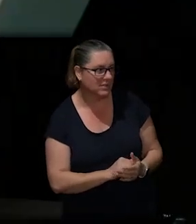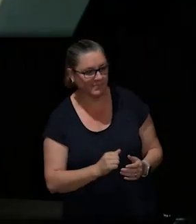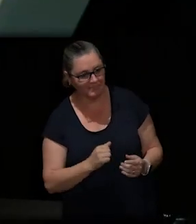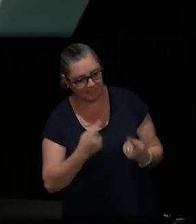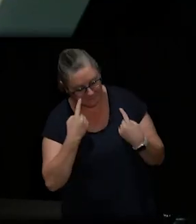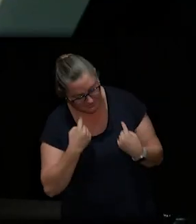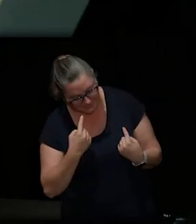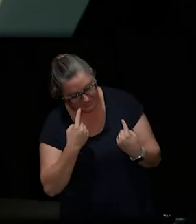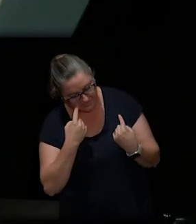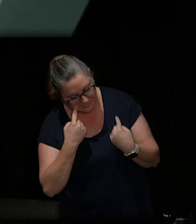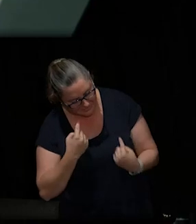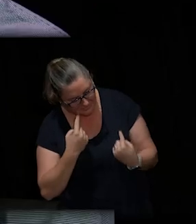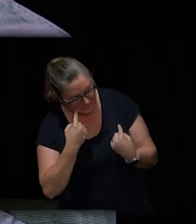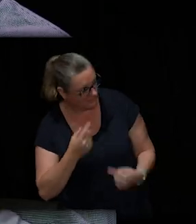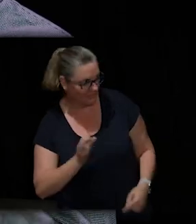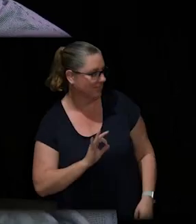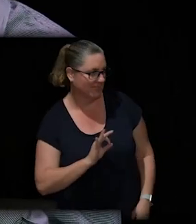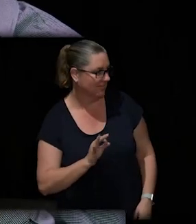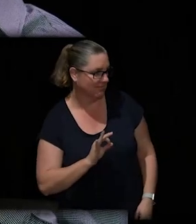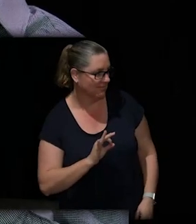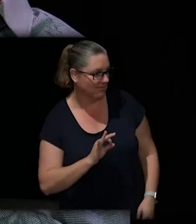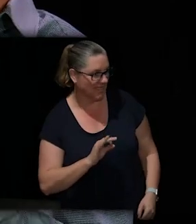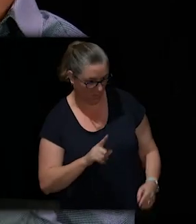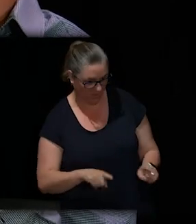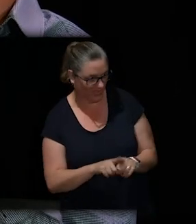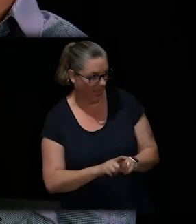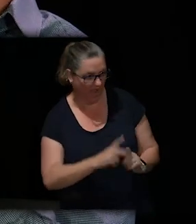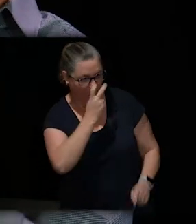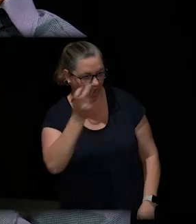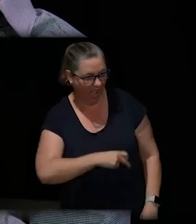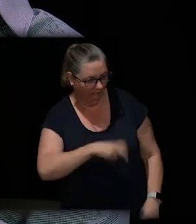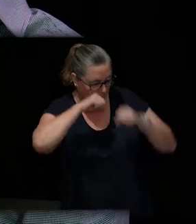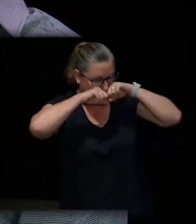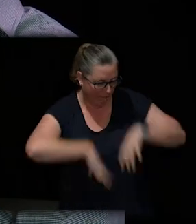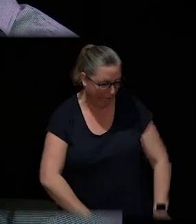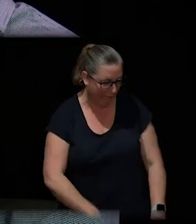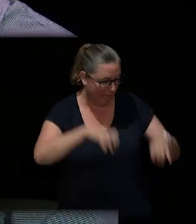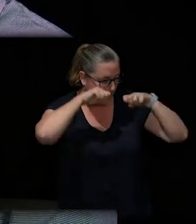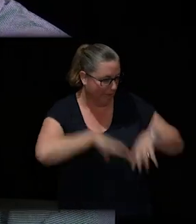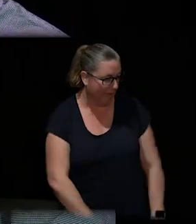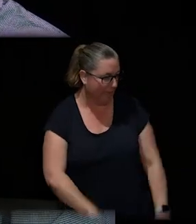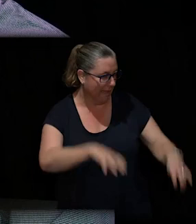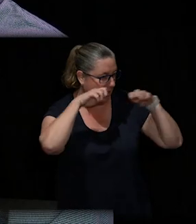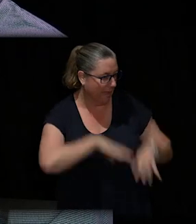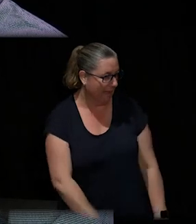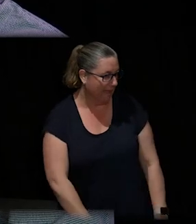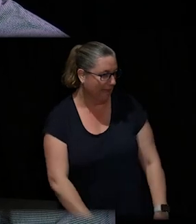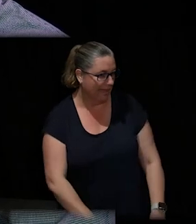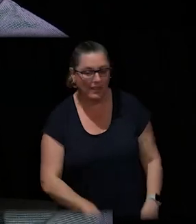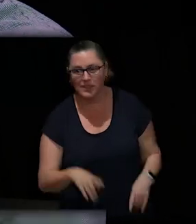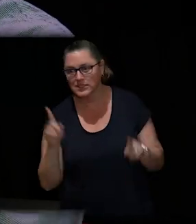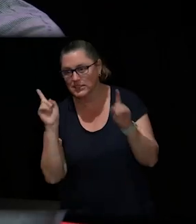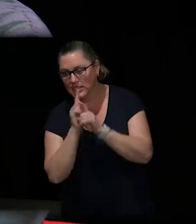coming down. It was like the ugly, like snot, just disgusting crying, to the point where one